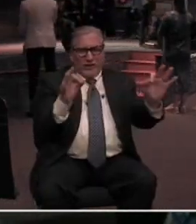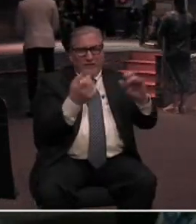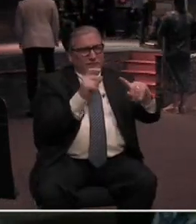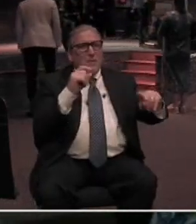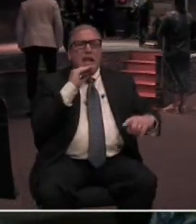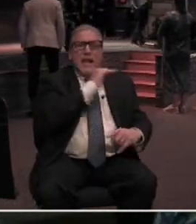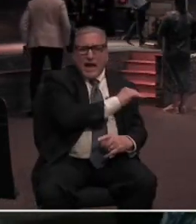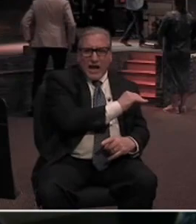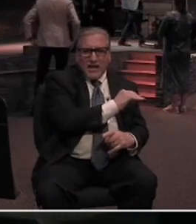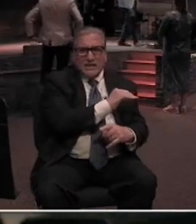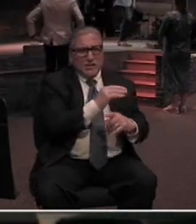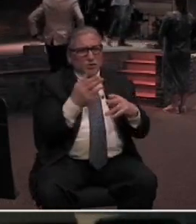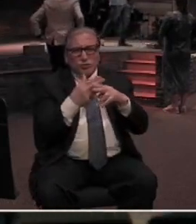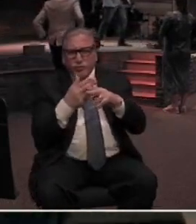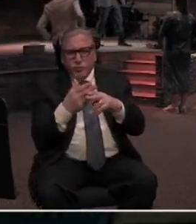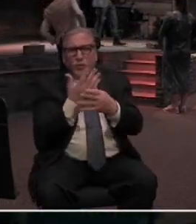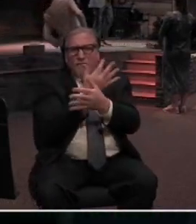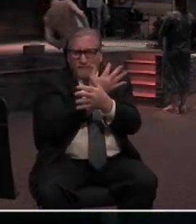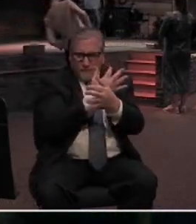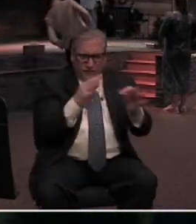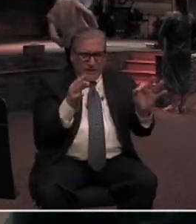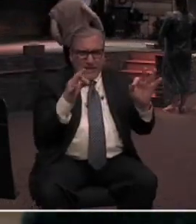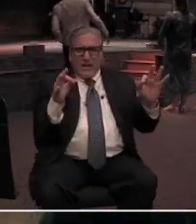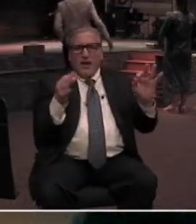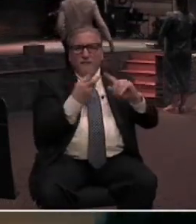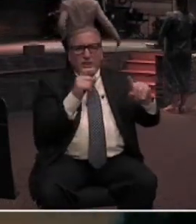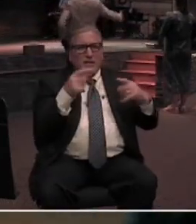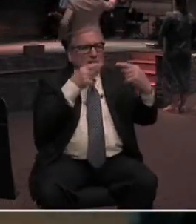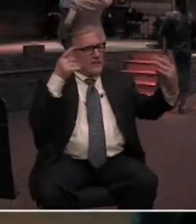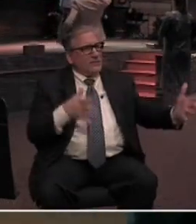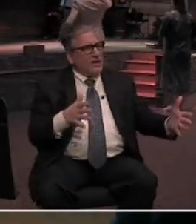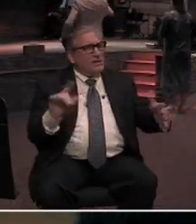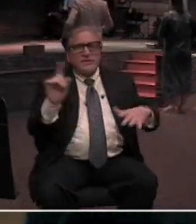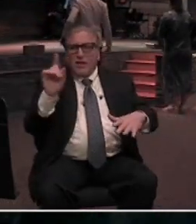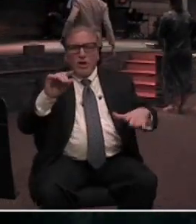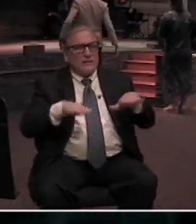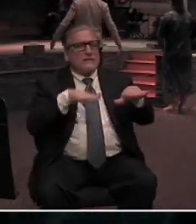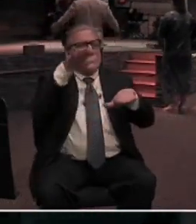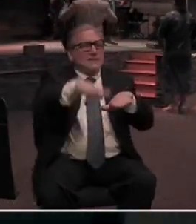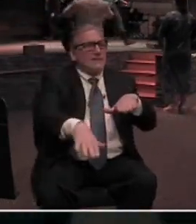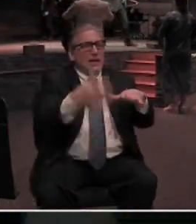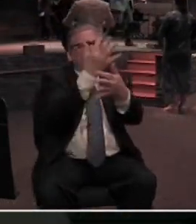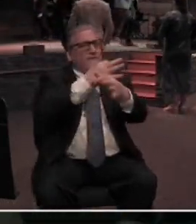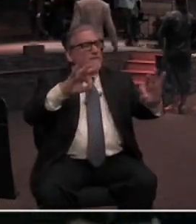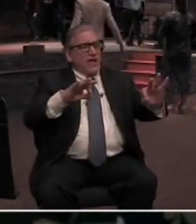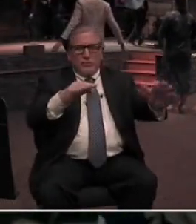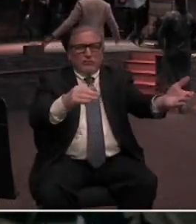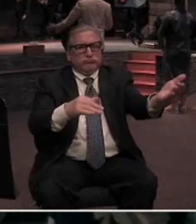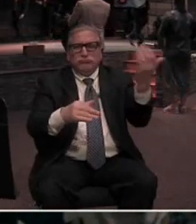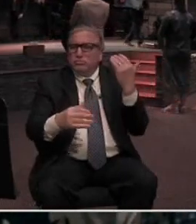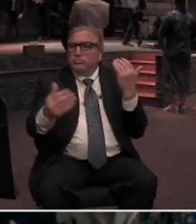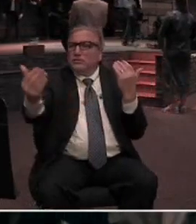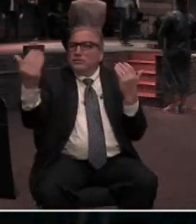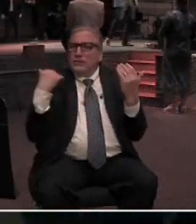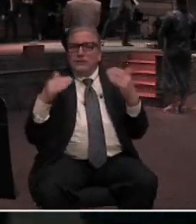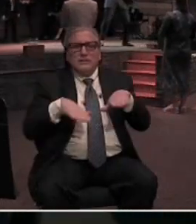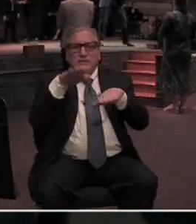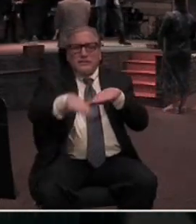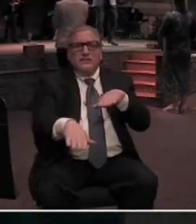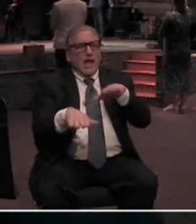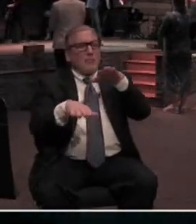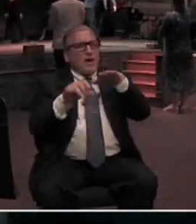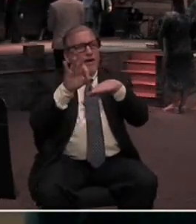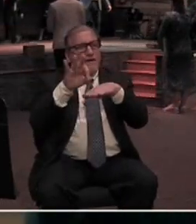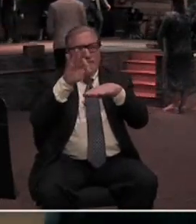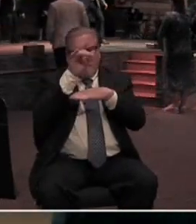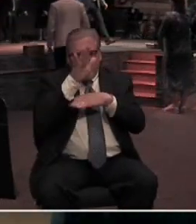be released from those enemies. Somebody take a step of faith. Somebody take a step of faith. God